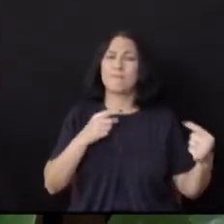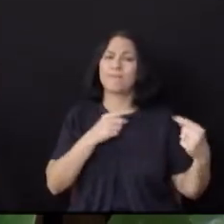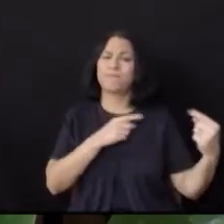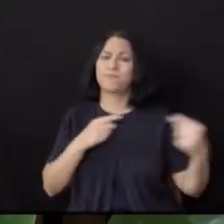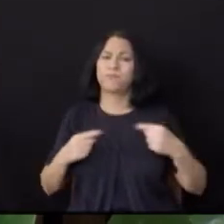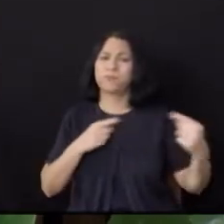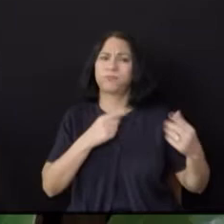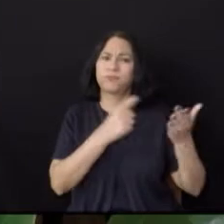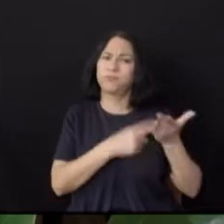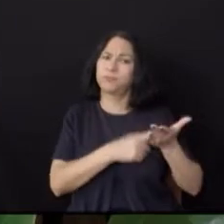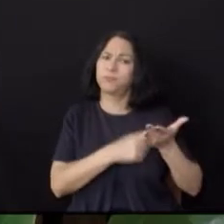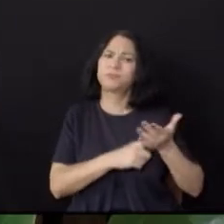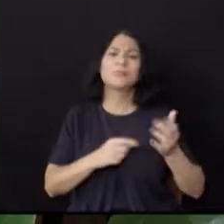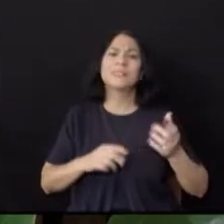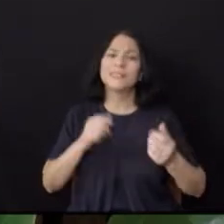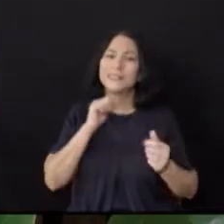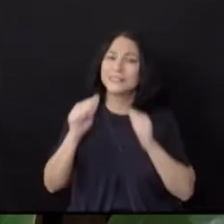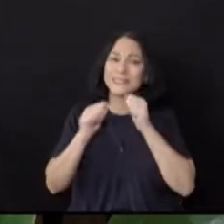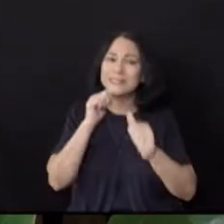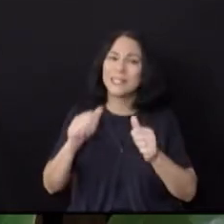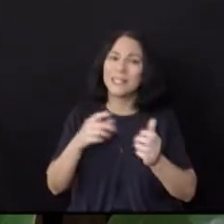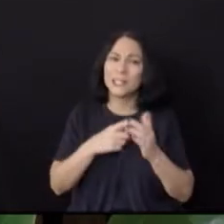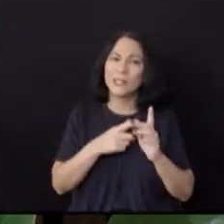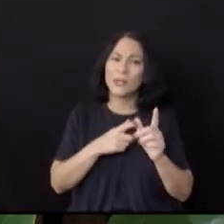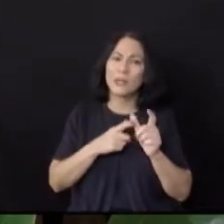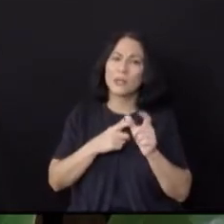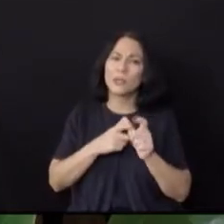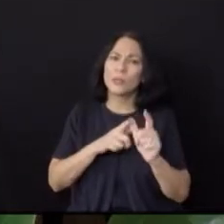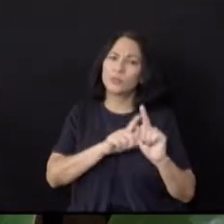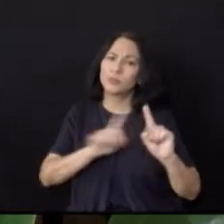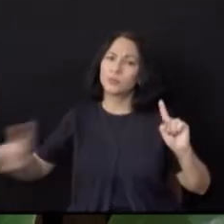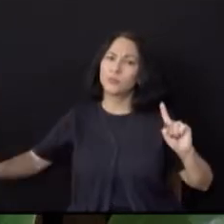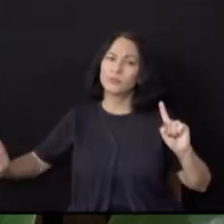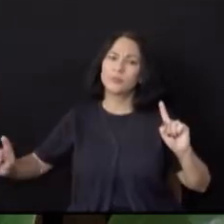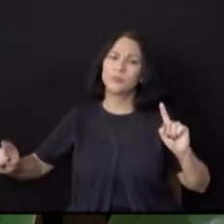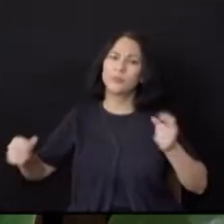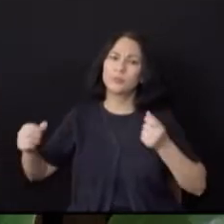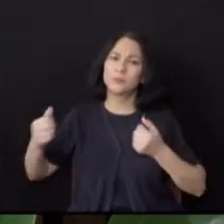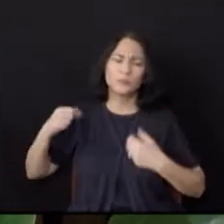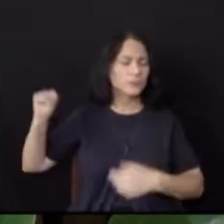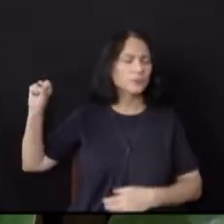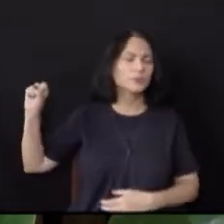even those who would run from and reject him.